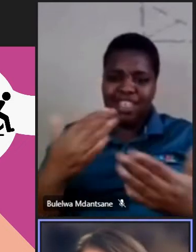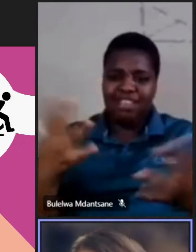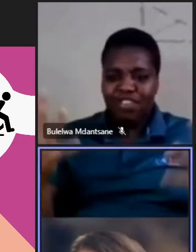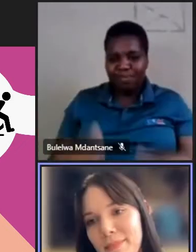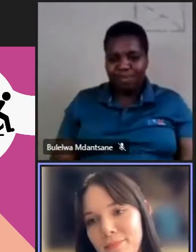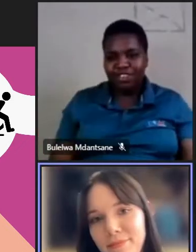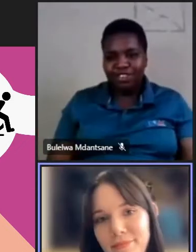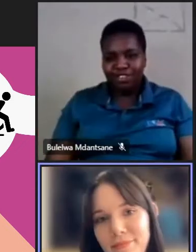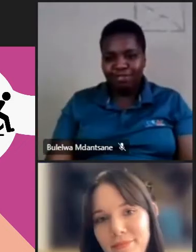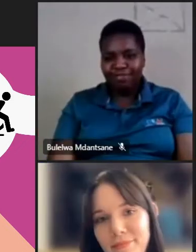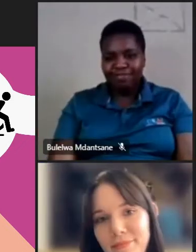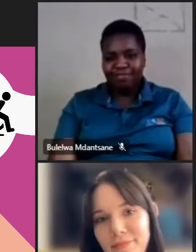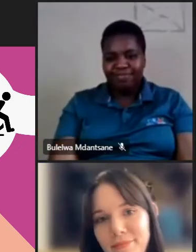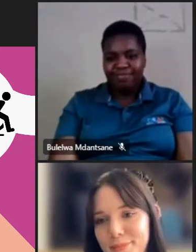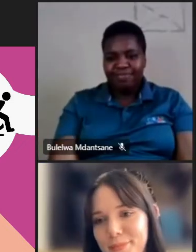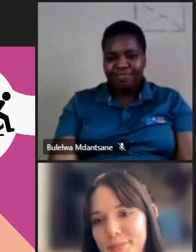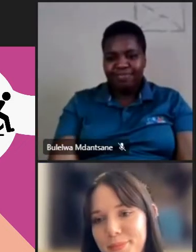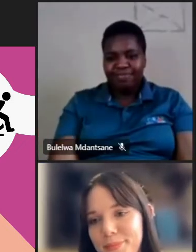for having me.